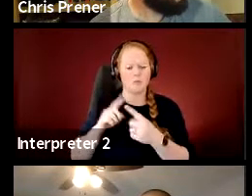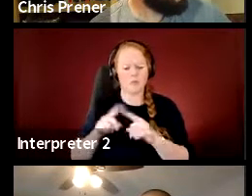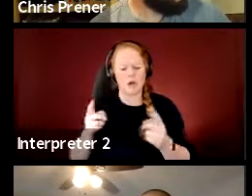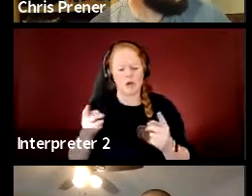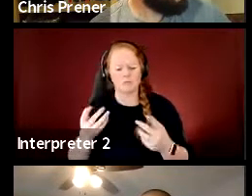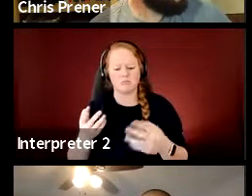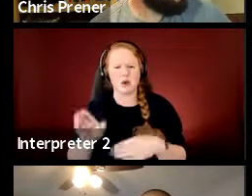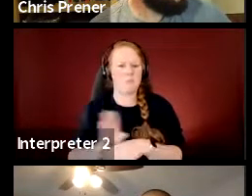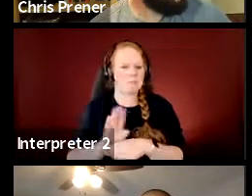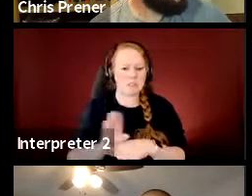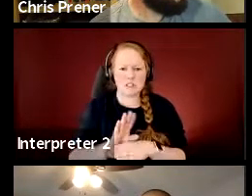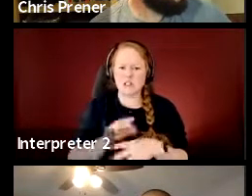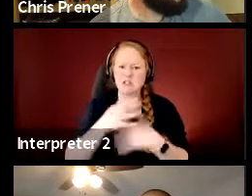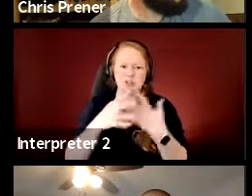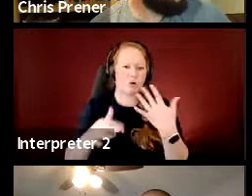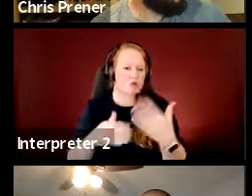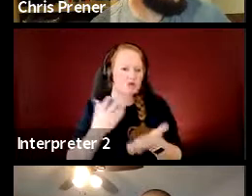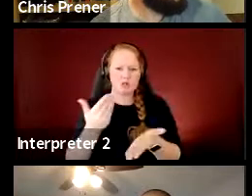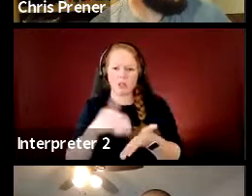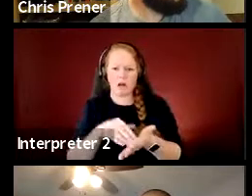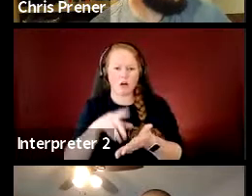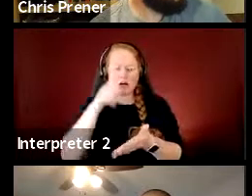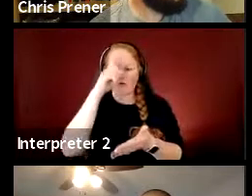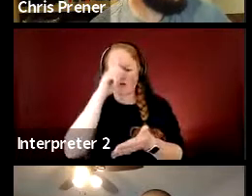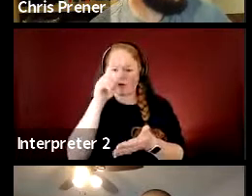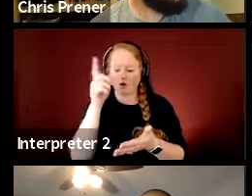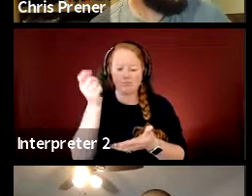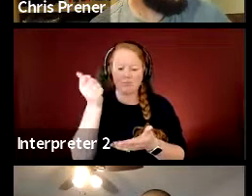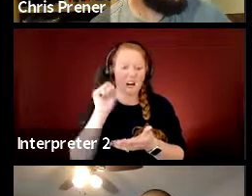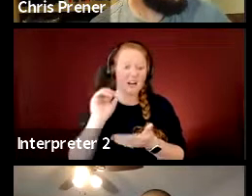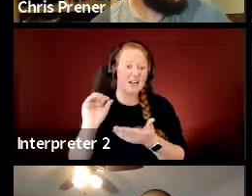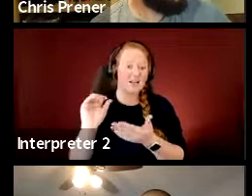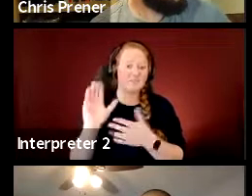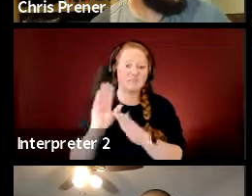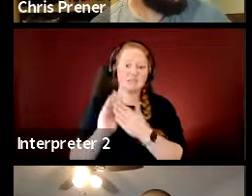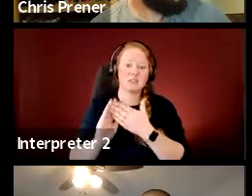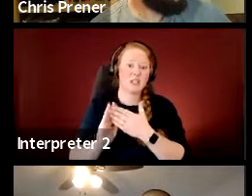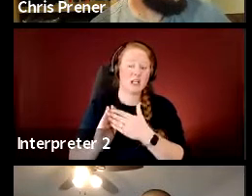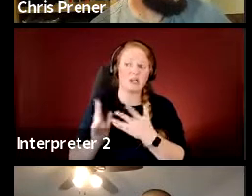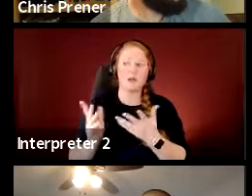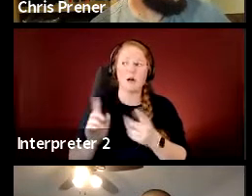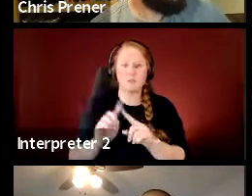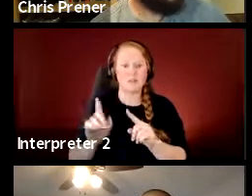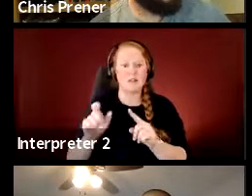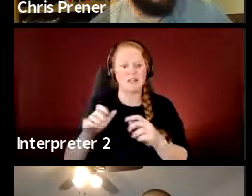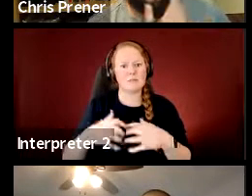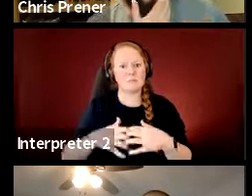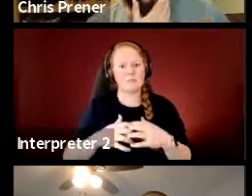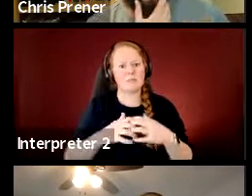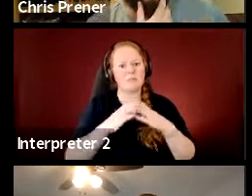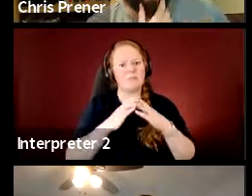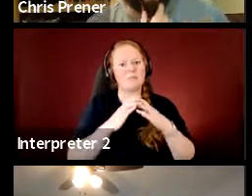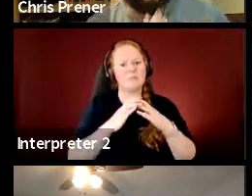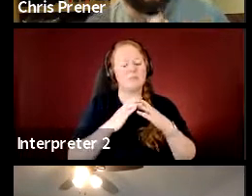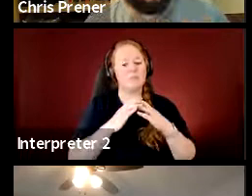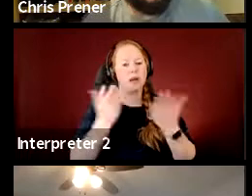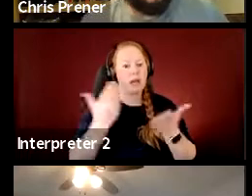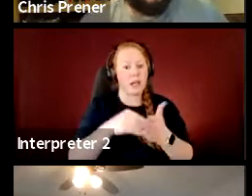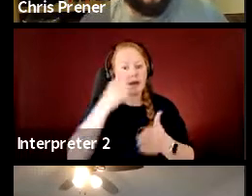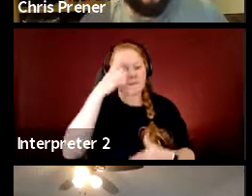any city, but then it should be, it should be built back up for St. Louis, I should